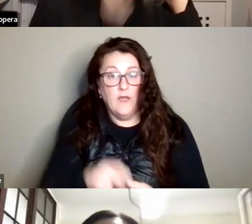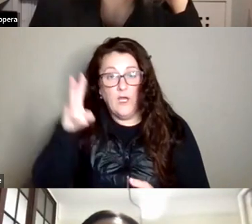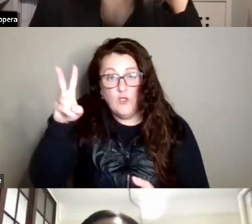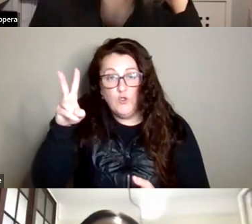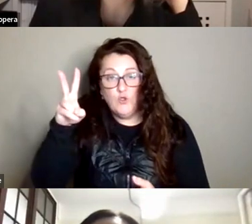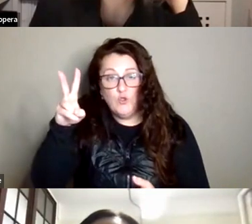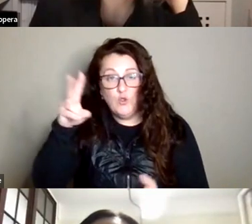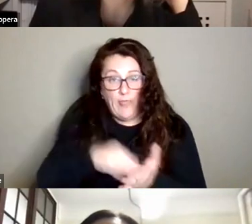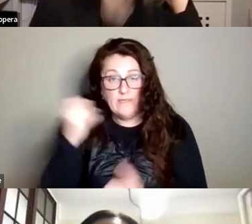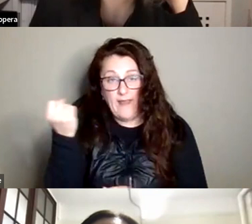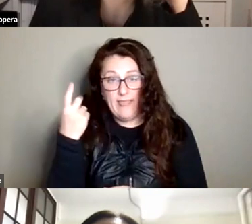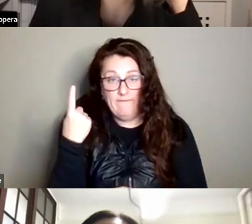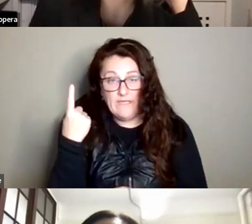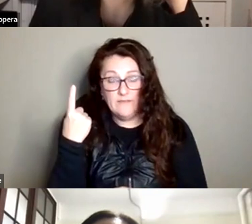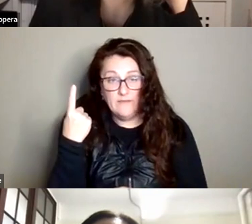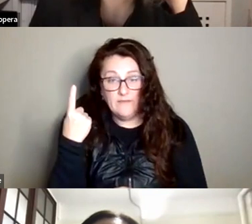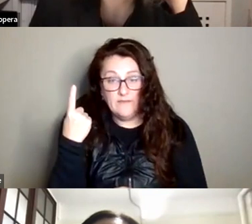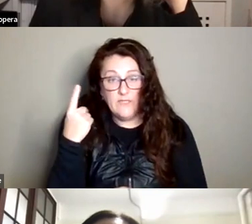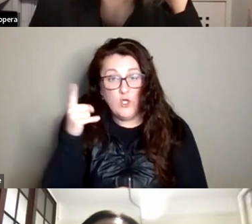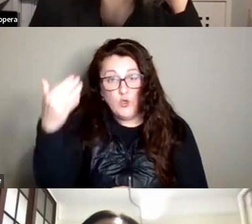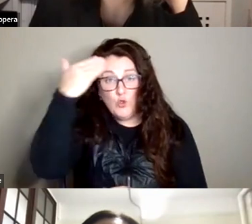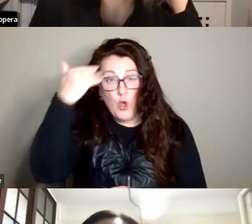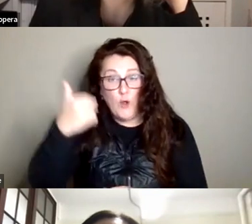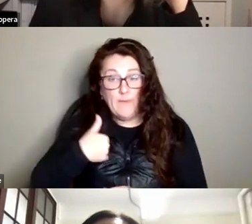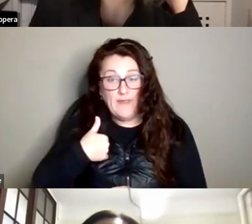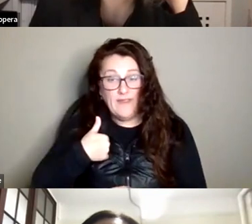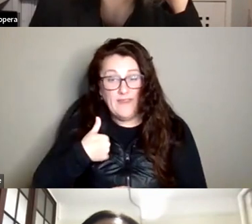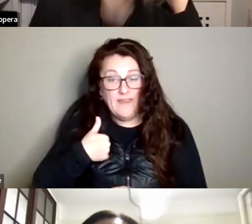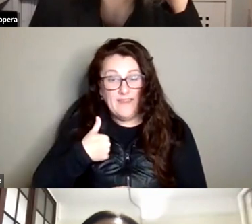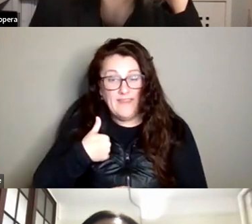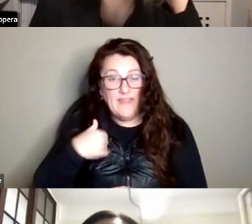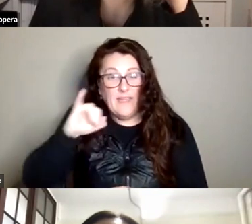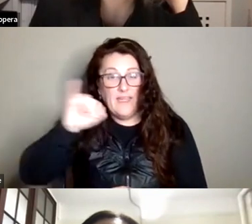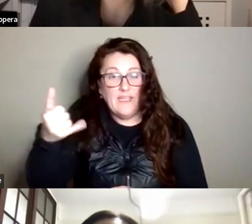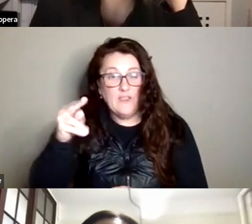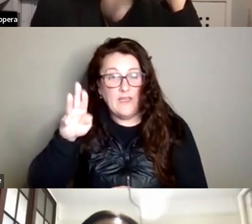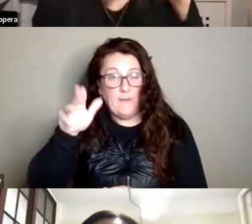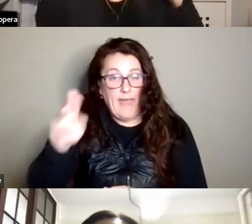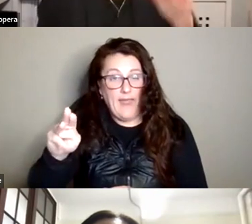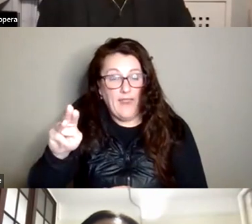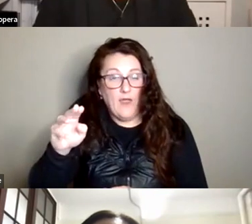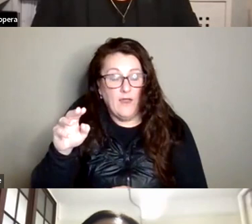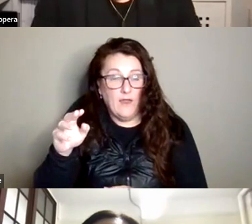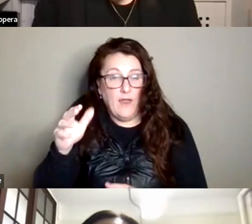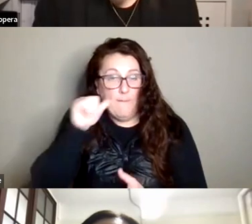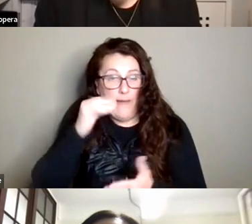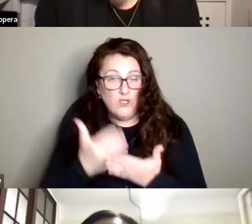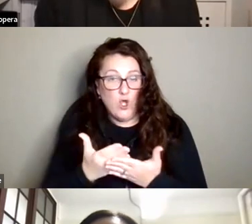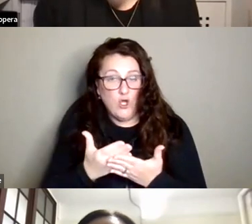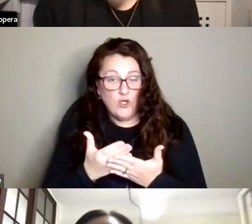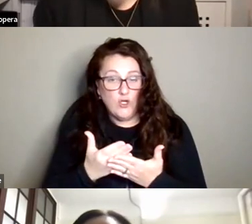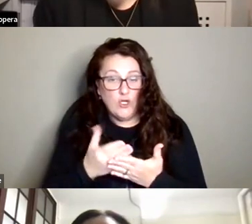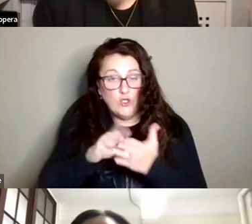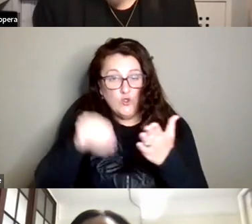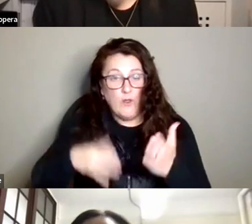2011. A lot of you know me from harassing you about the Jackson Man. And my daughter was a